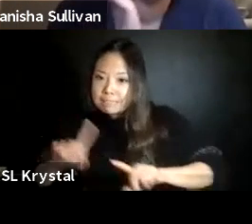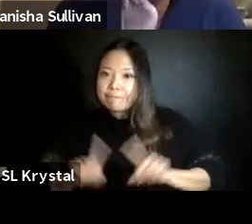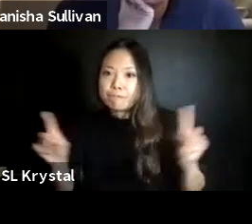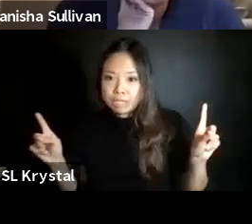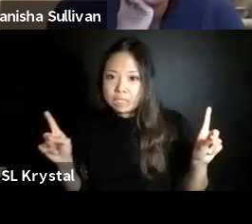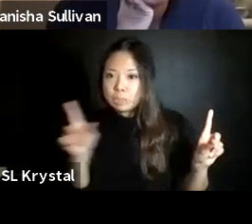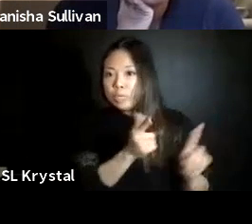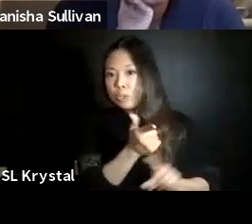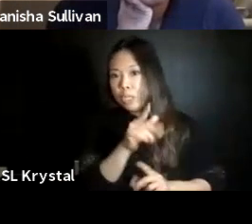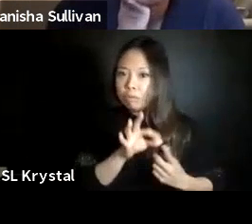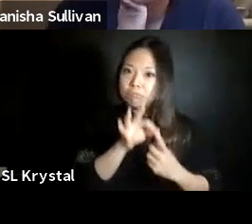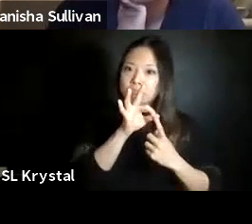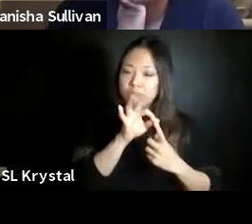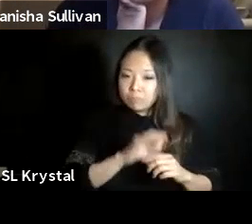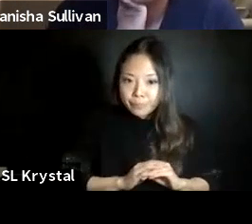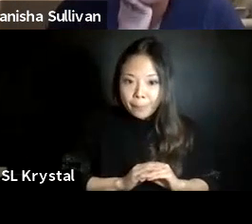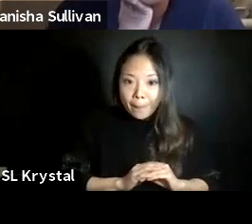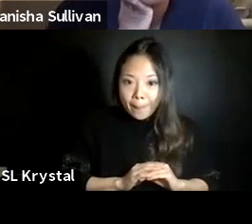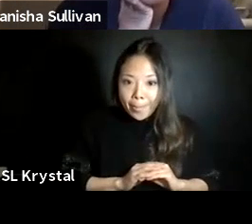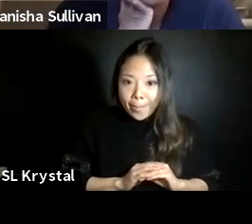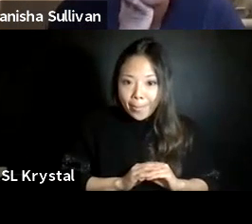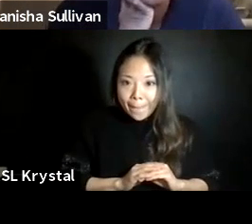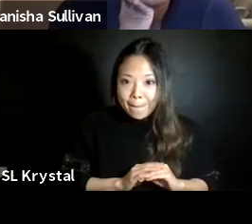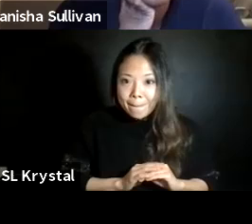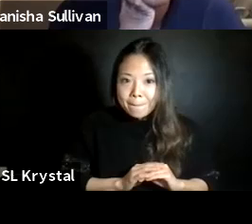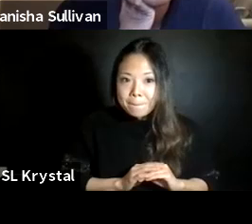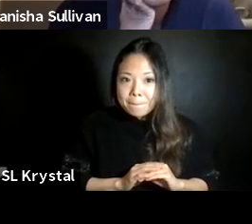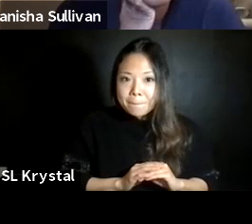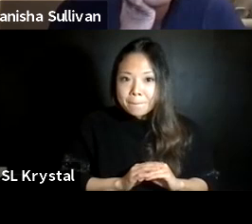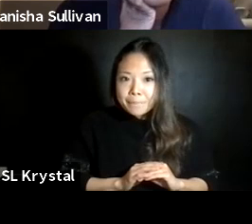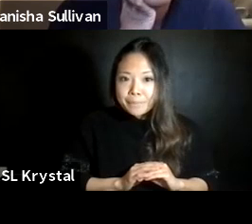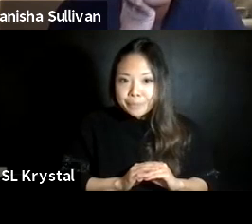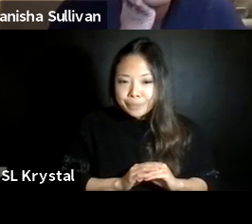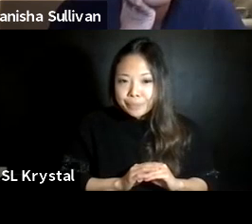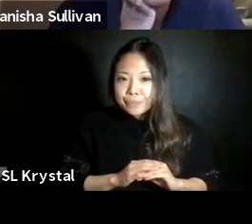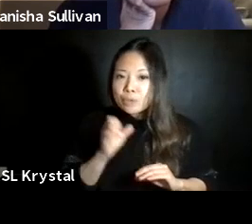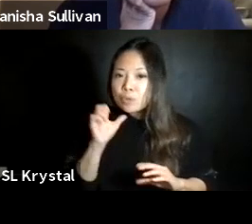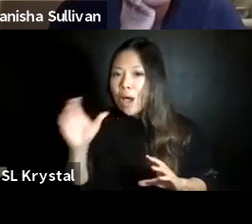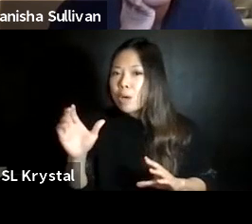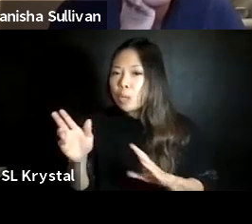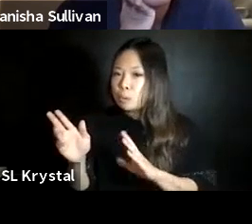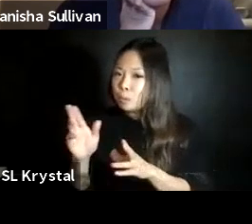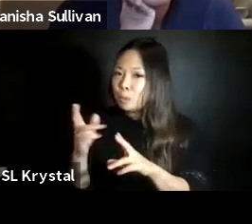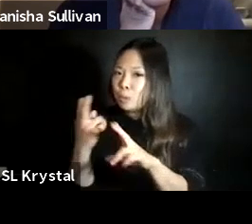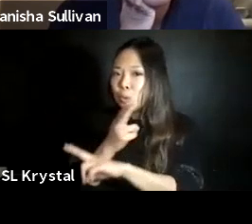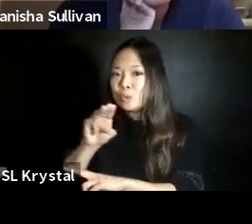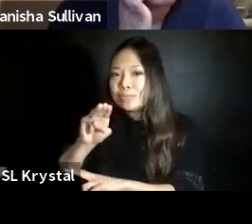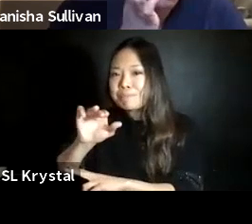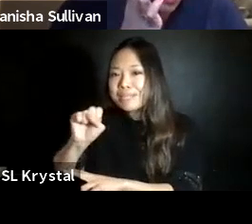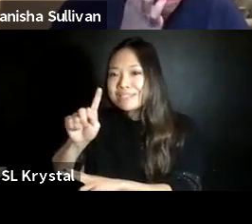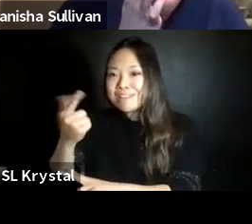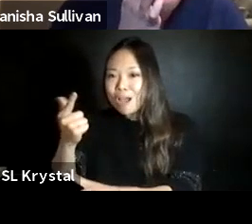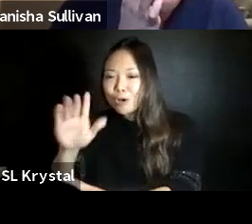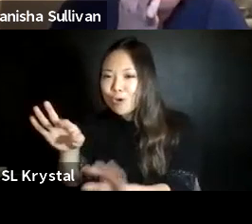to use Ms. Tung's language, which I concur. I'm suggesting that maybe